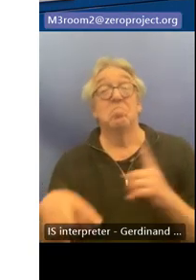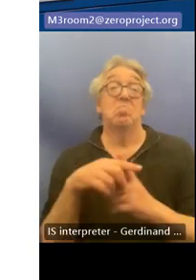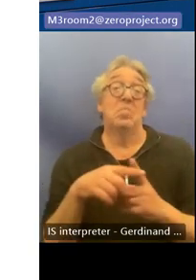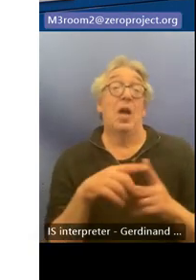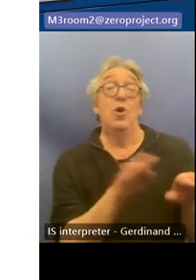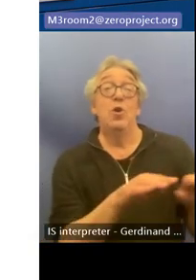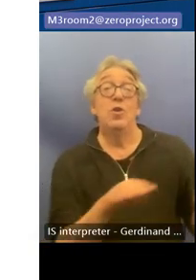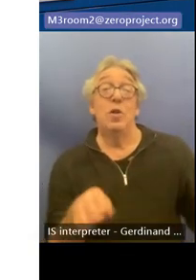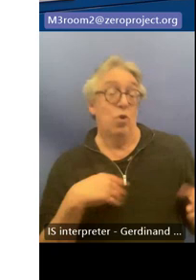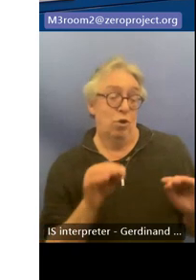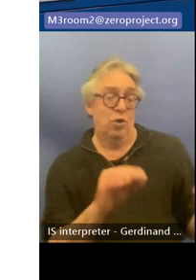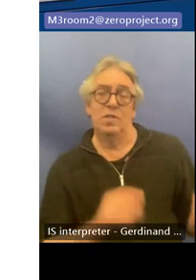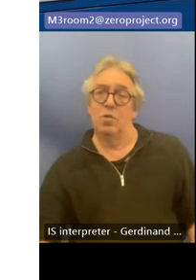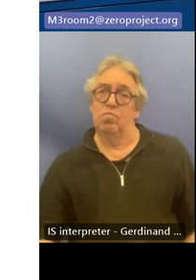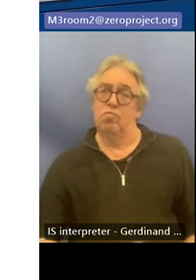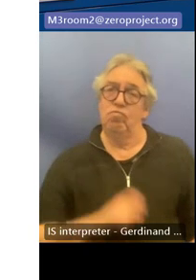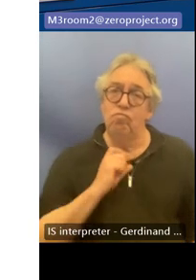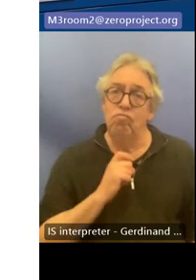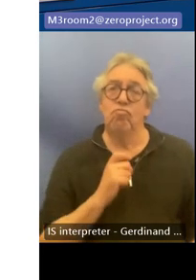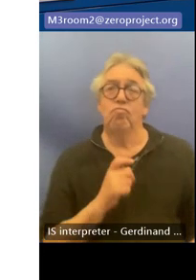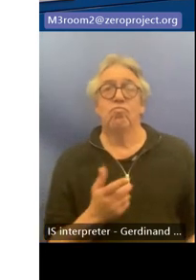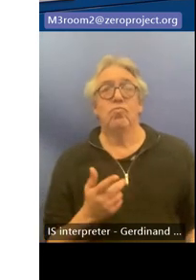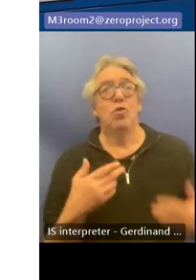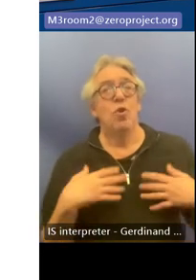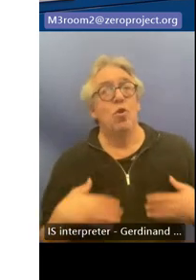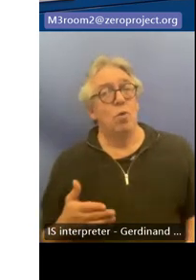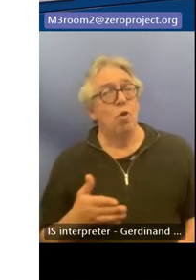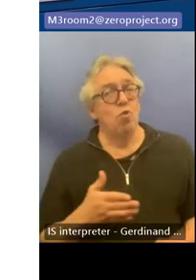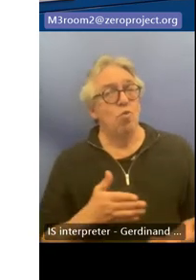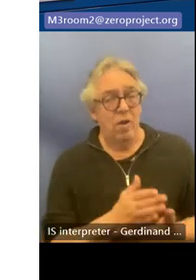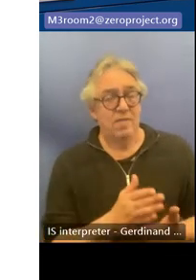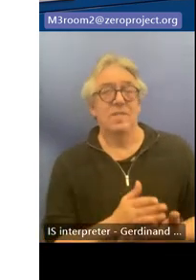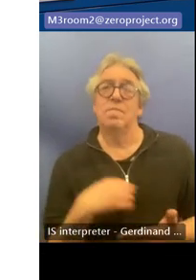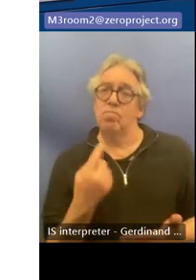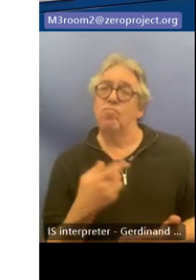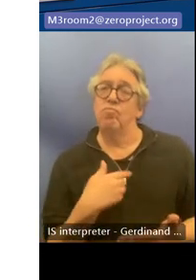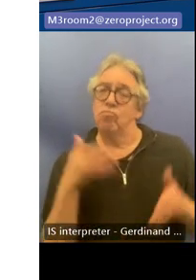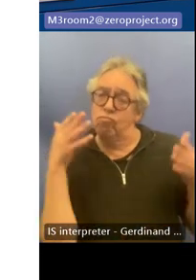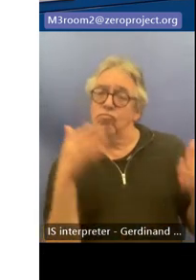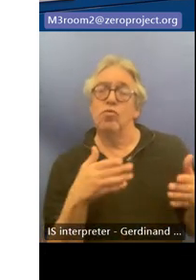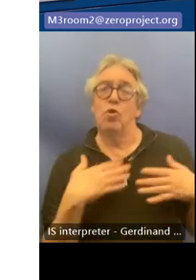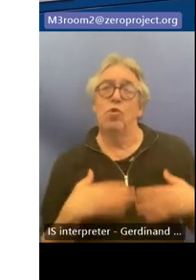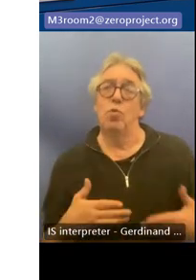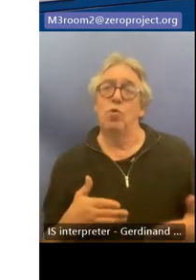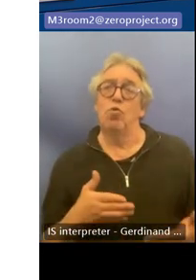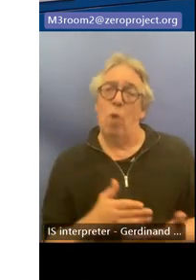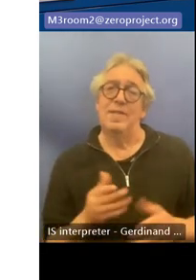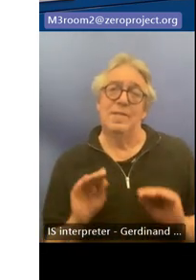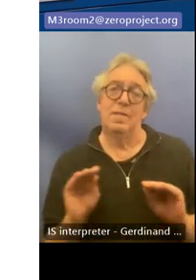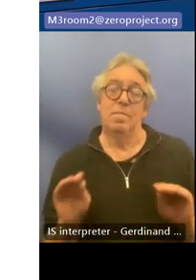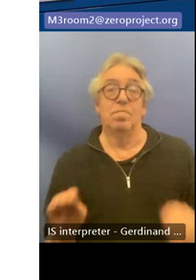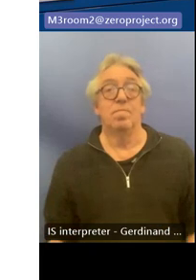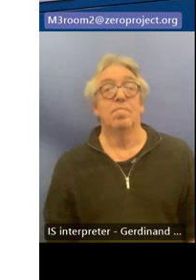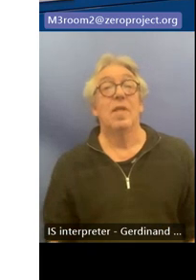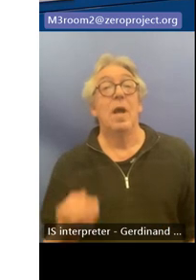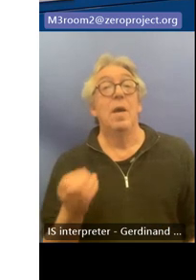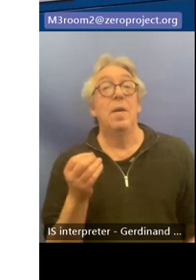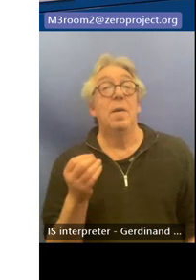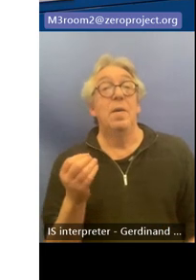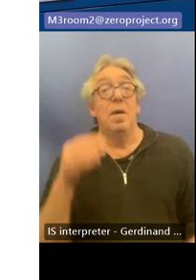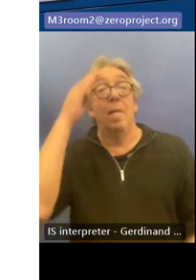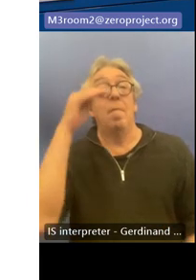the human rights. We're working also on human rights. Parents are know the disability and inclusion